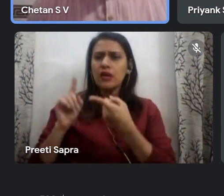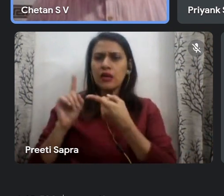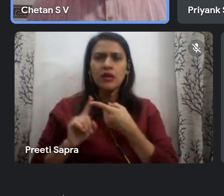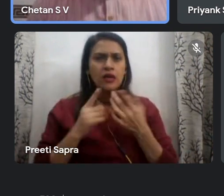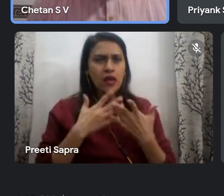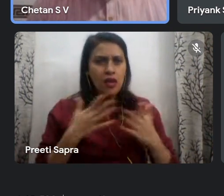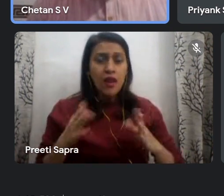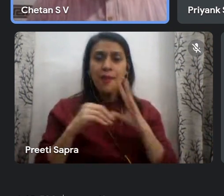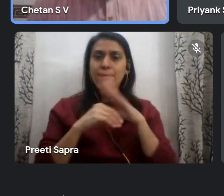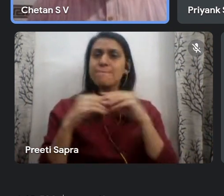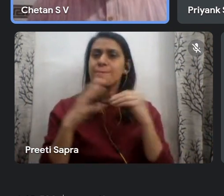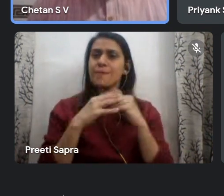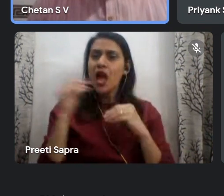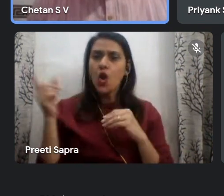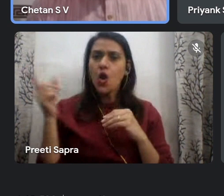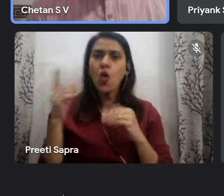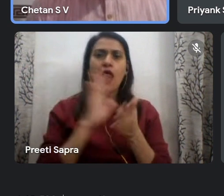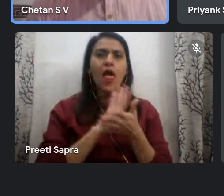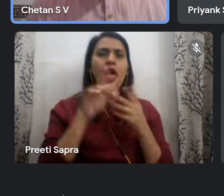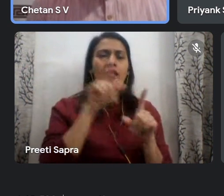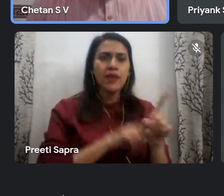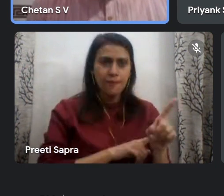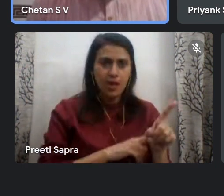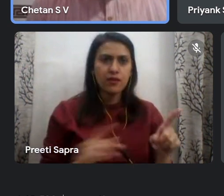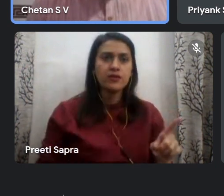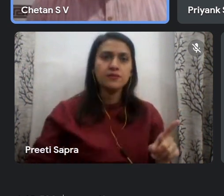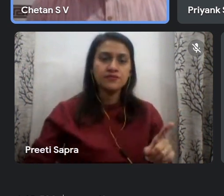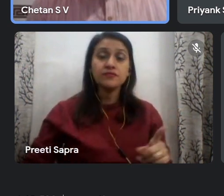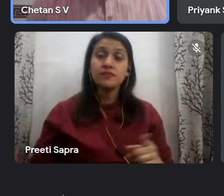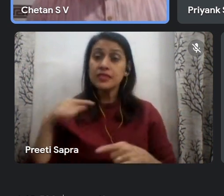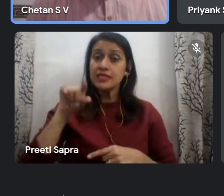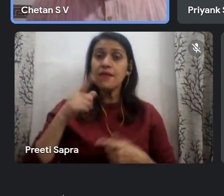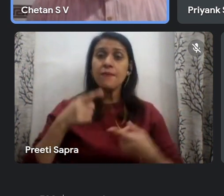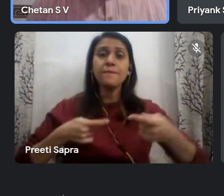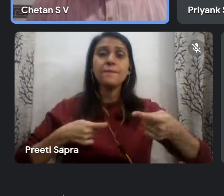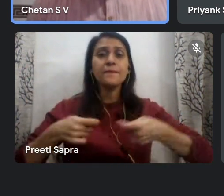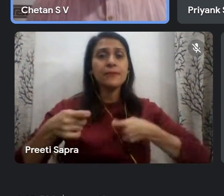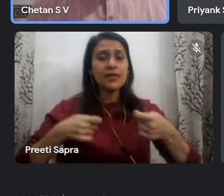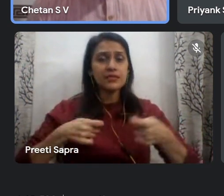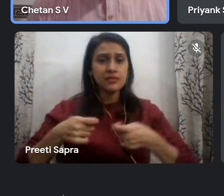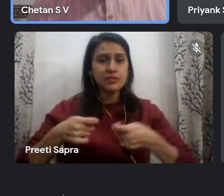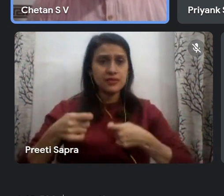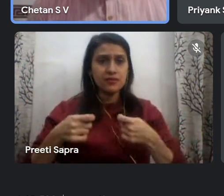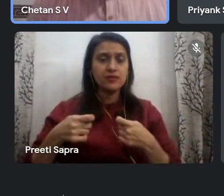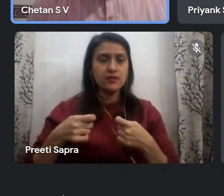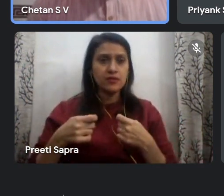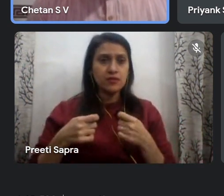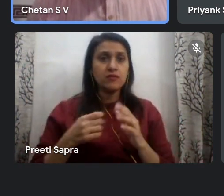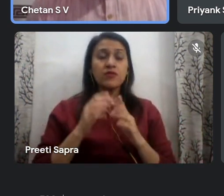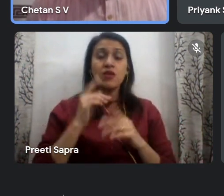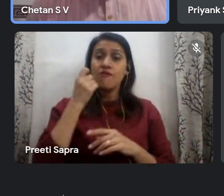cases in Bangalore and Hyderabad. As an entrepreneur, he revived his